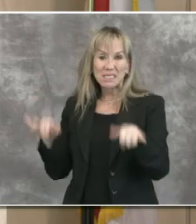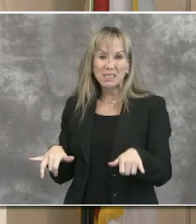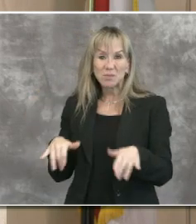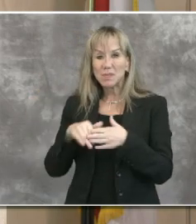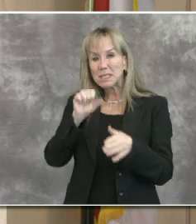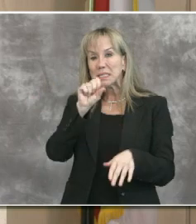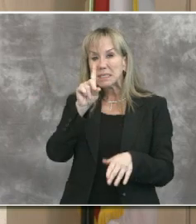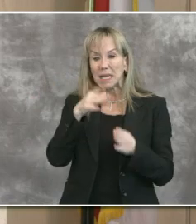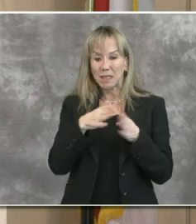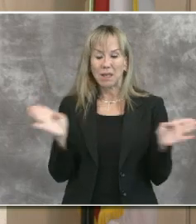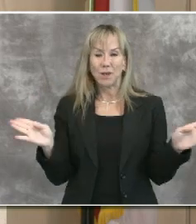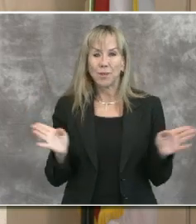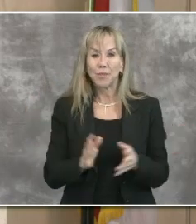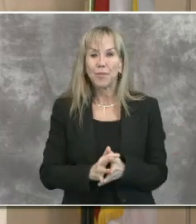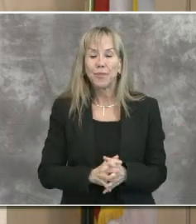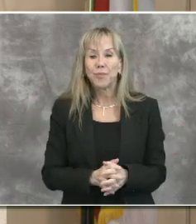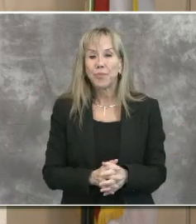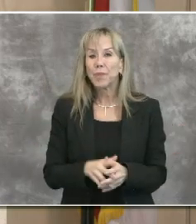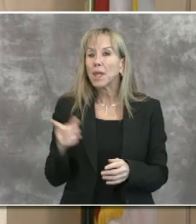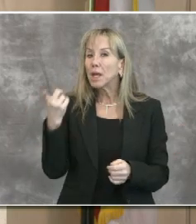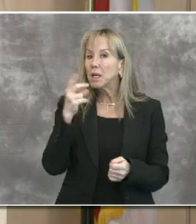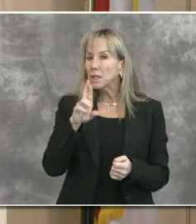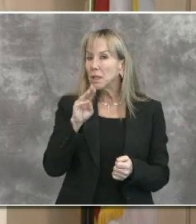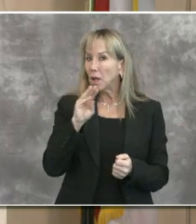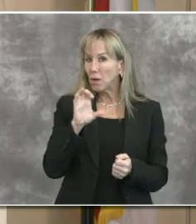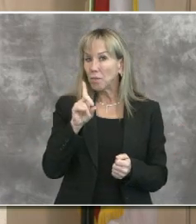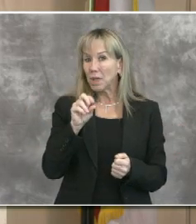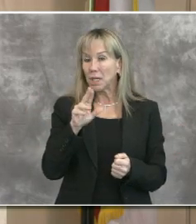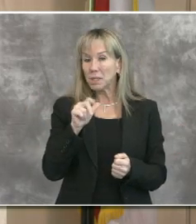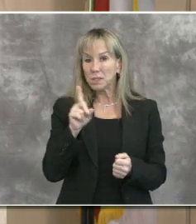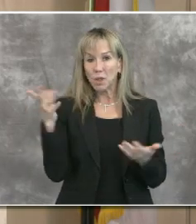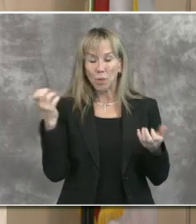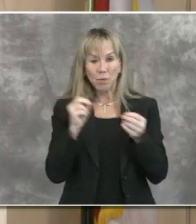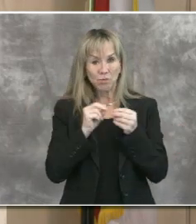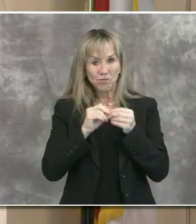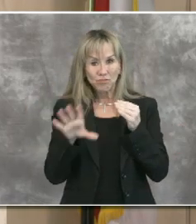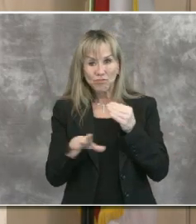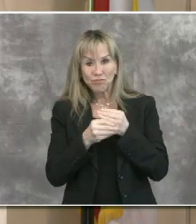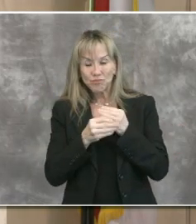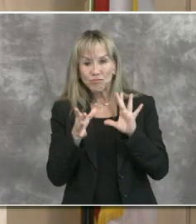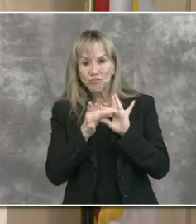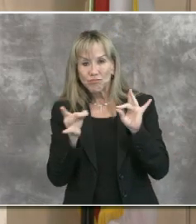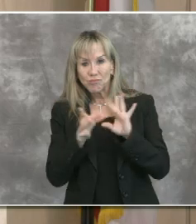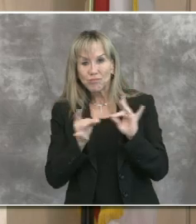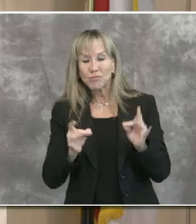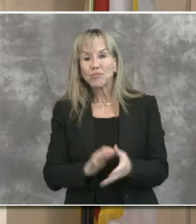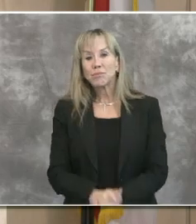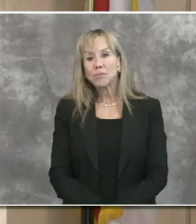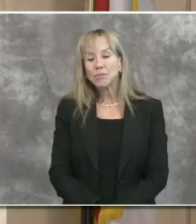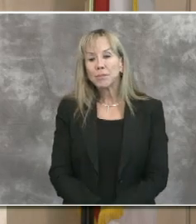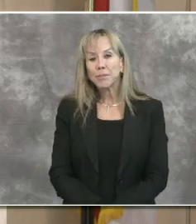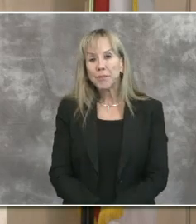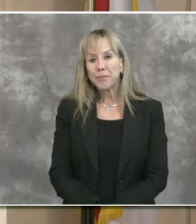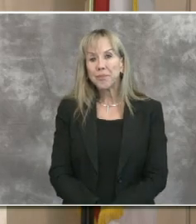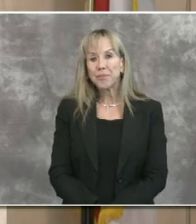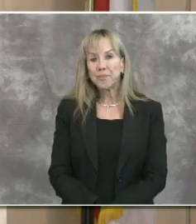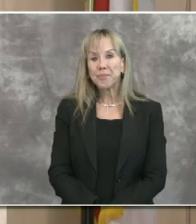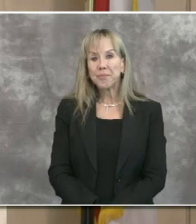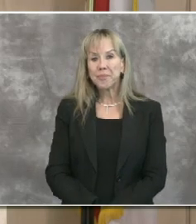San Diego region. And Dr. McDonald, did you have any comments? All right.